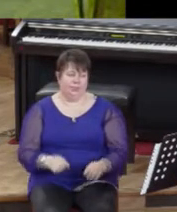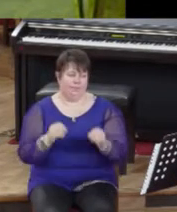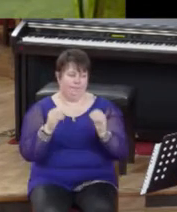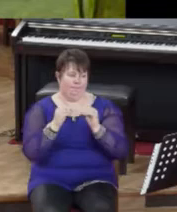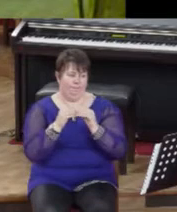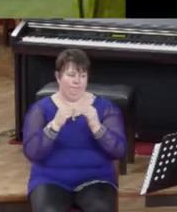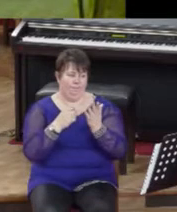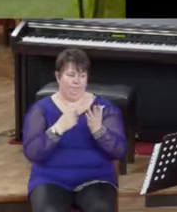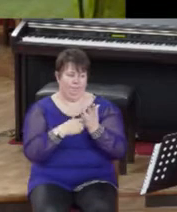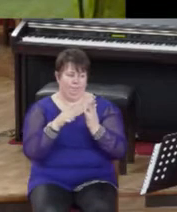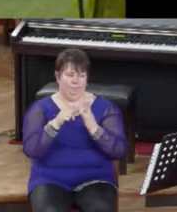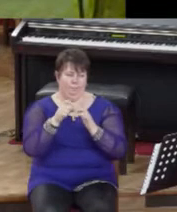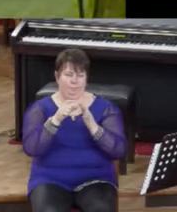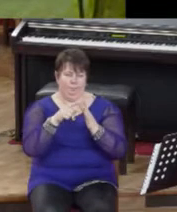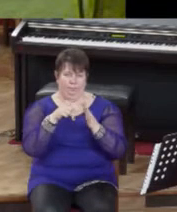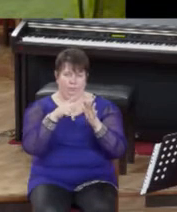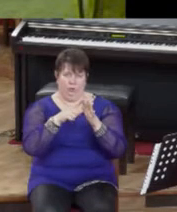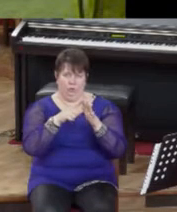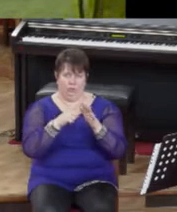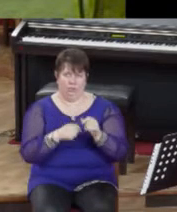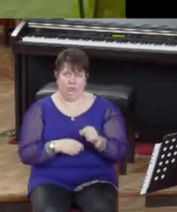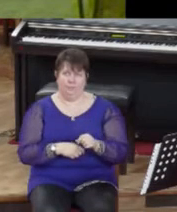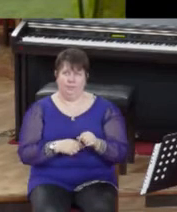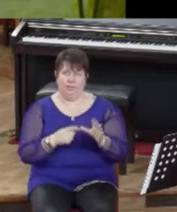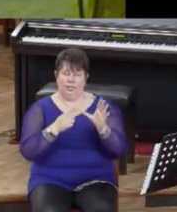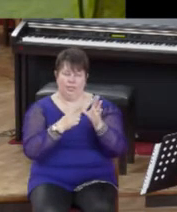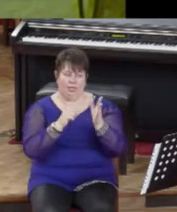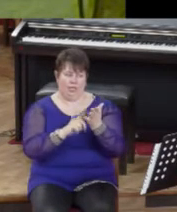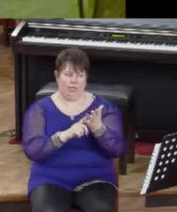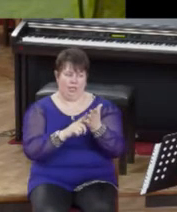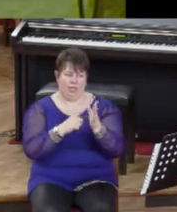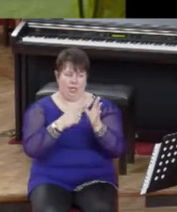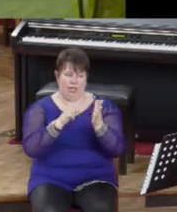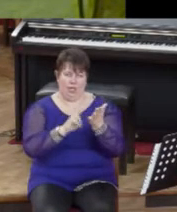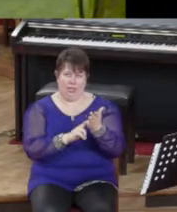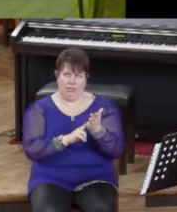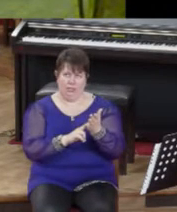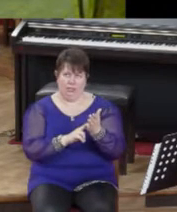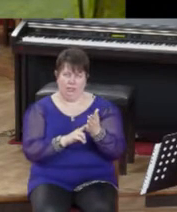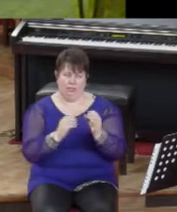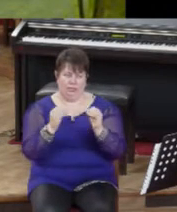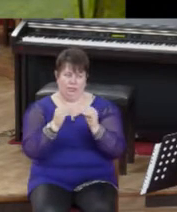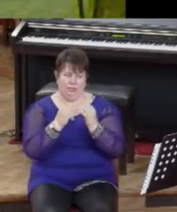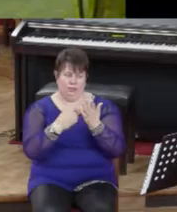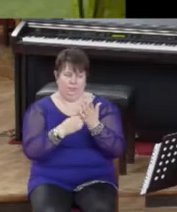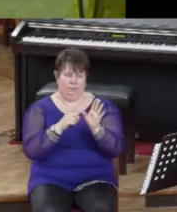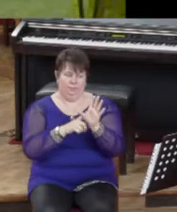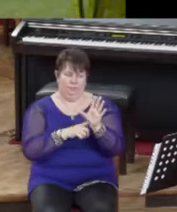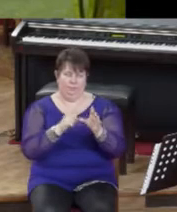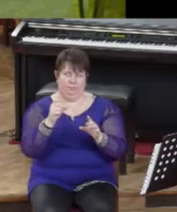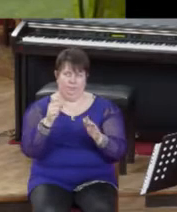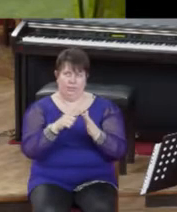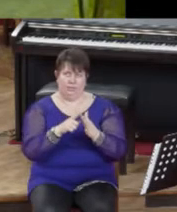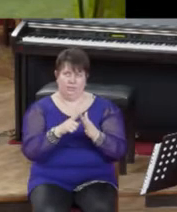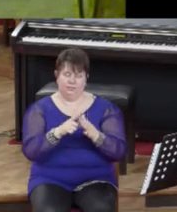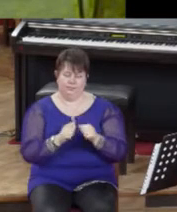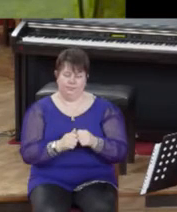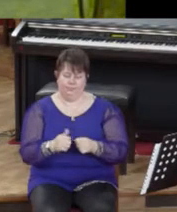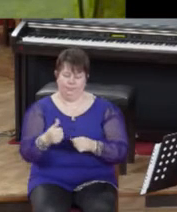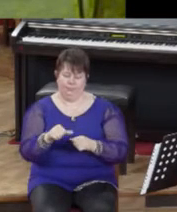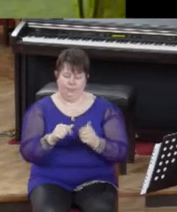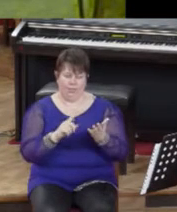Brodie, Alan, Bryce, oh, I got his attention when I said that. Layla, Summer,